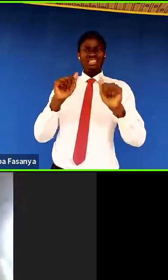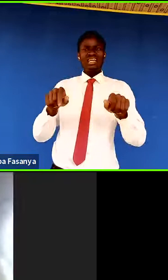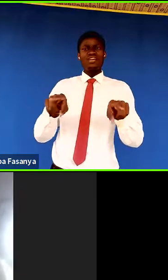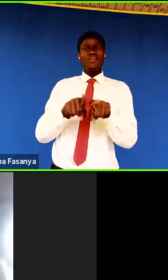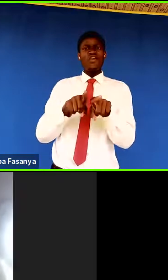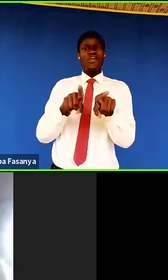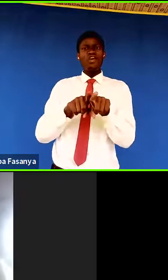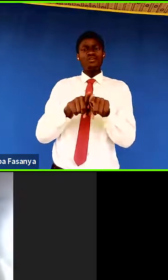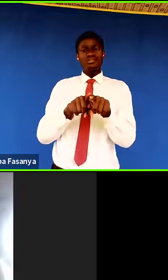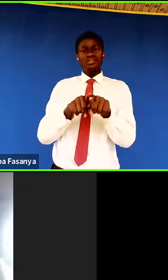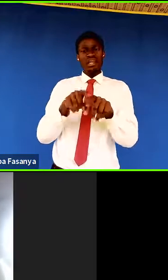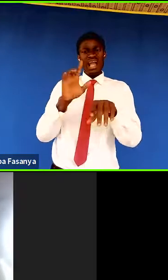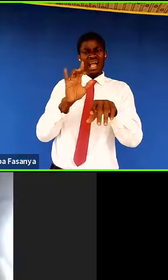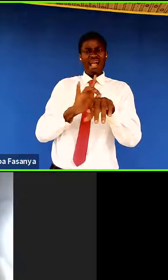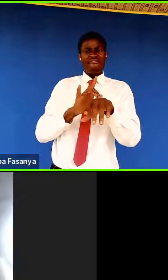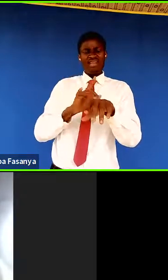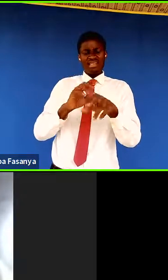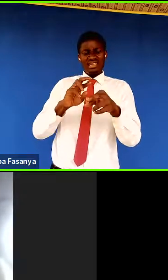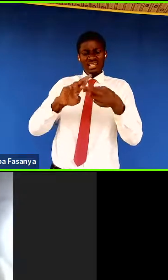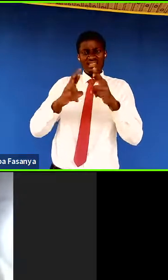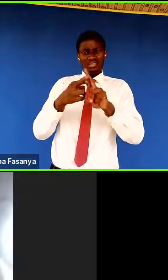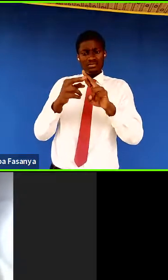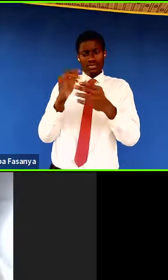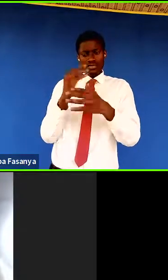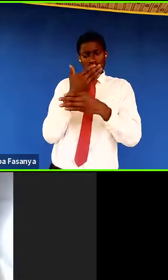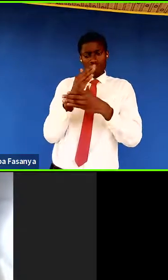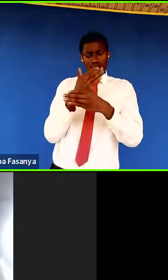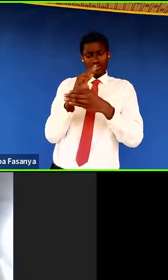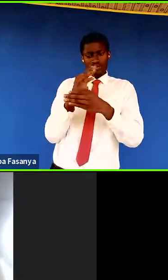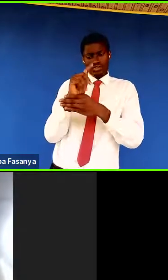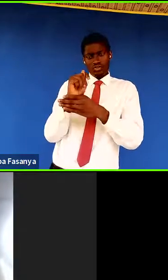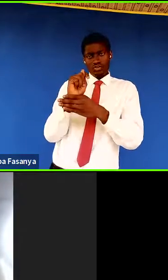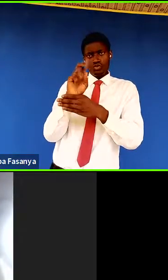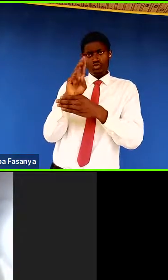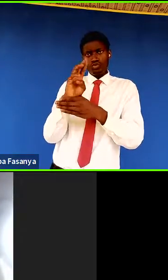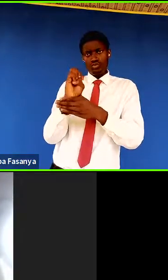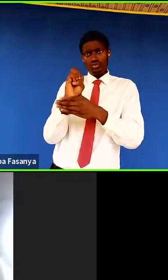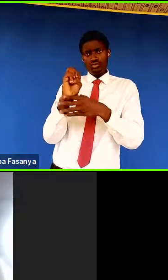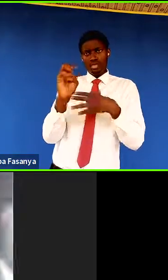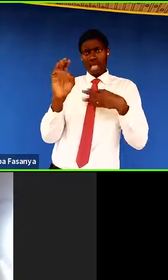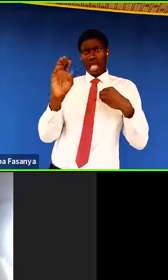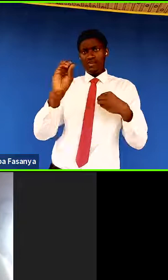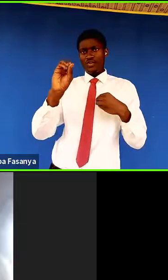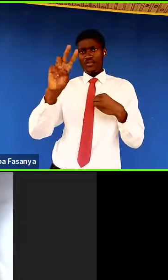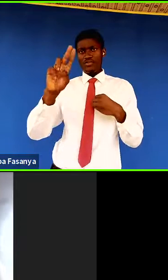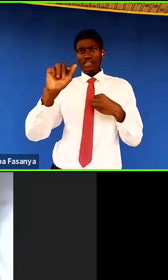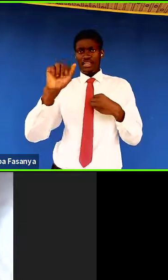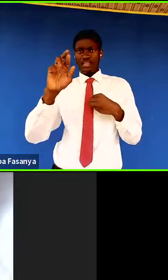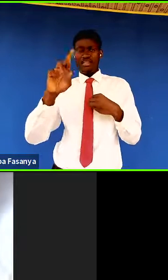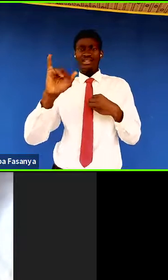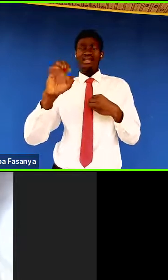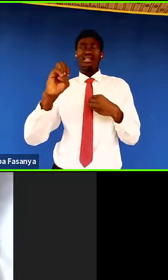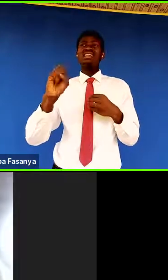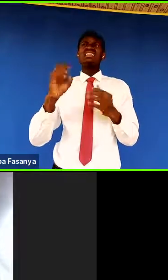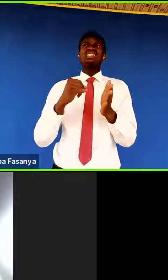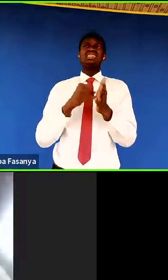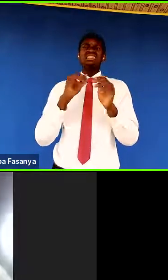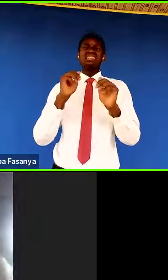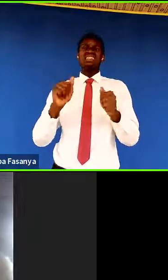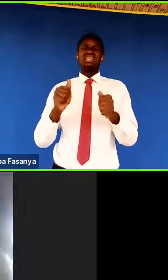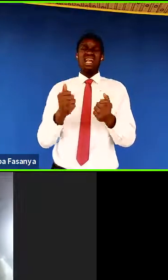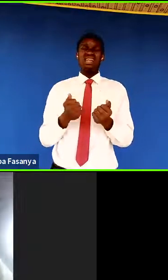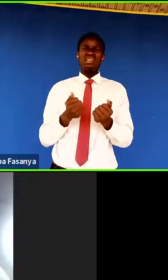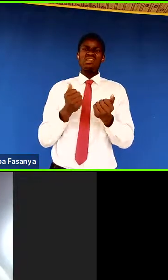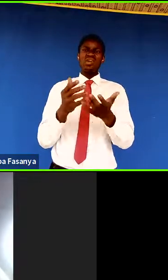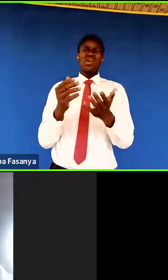of the tube and the ovary, such that it can cause adhesion, scarring, and as a result of the